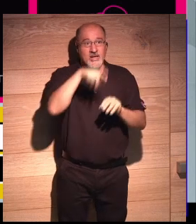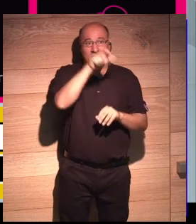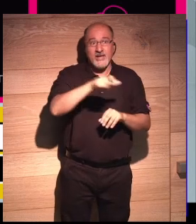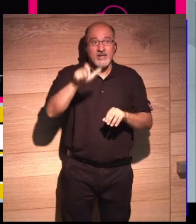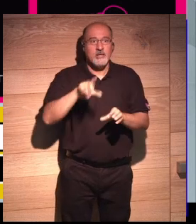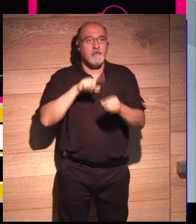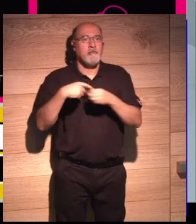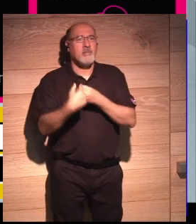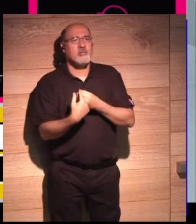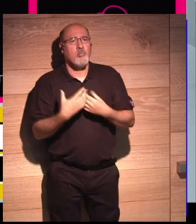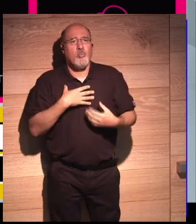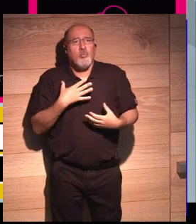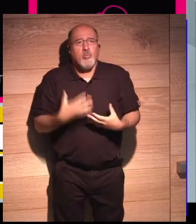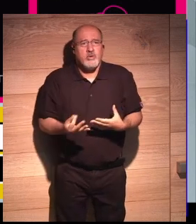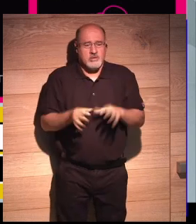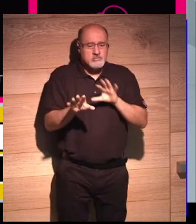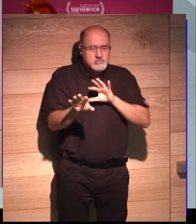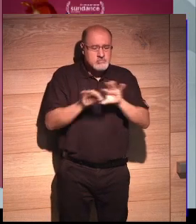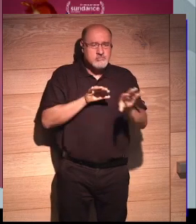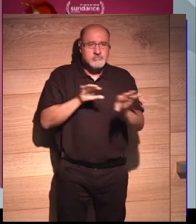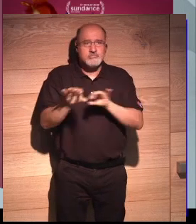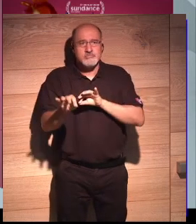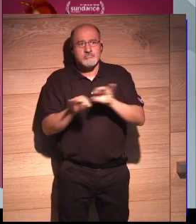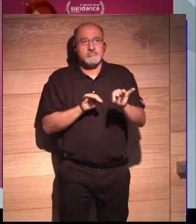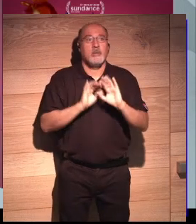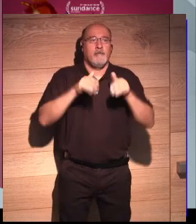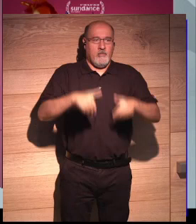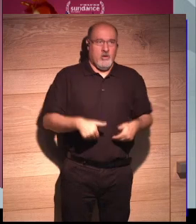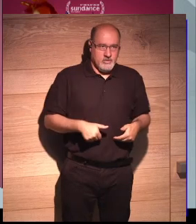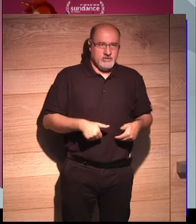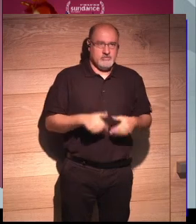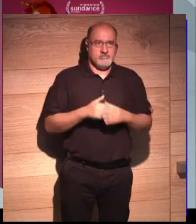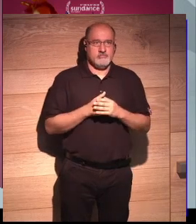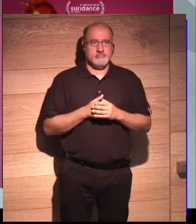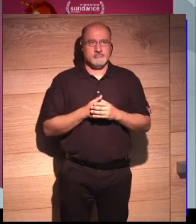to revisit. And that's hopefully what we're going to release next year.